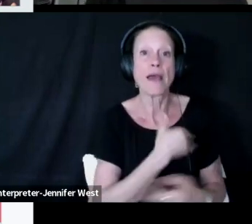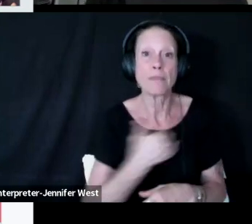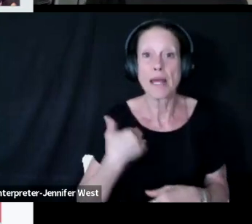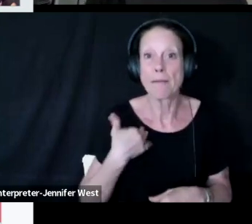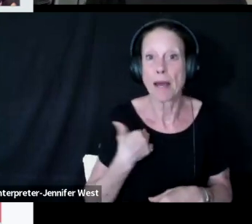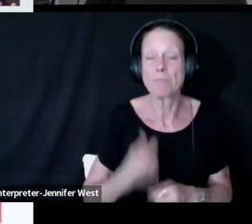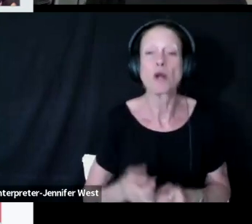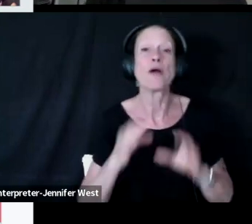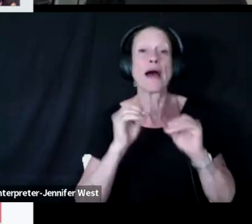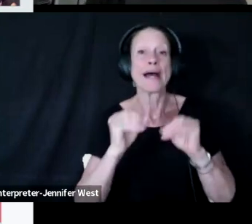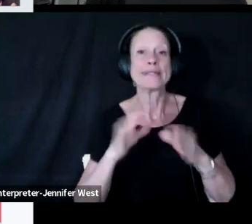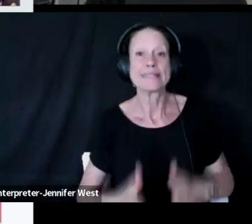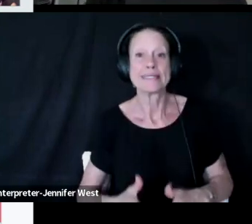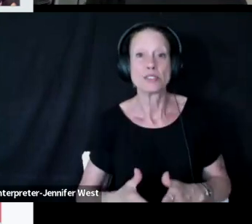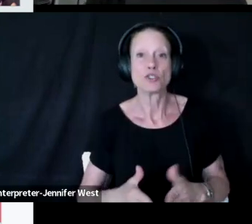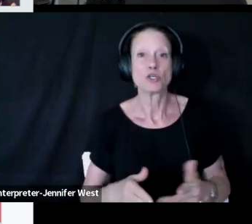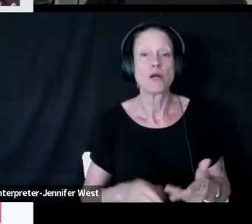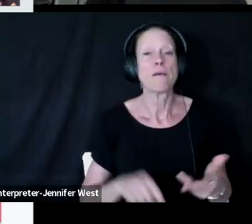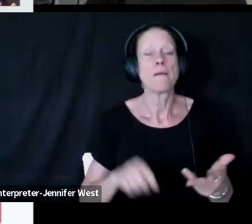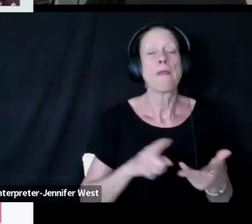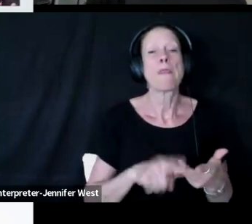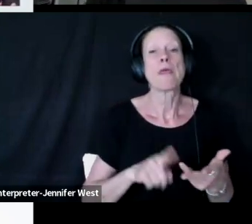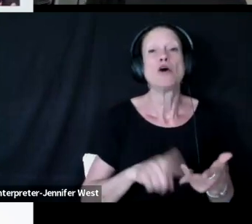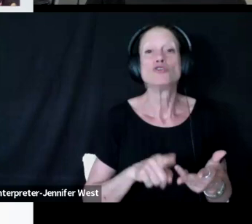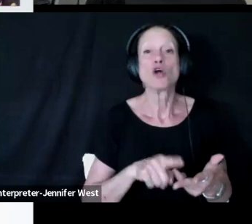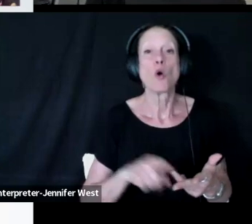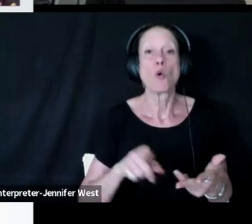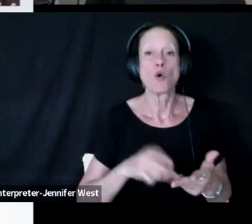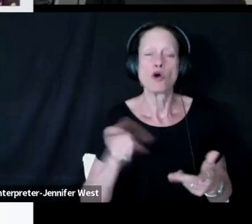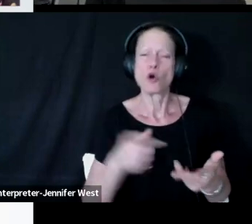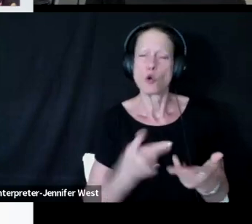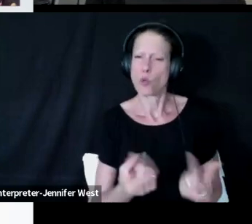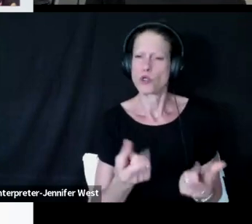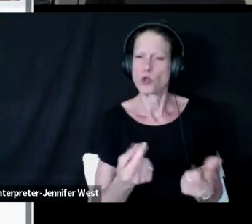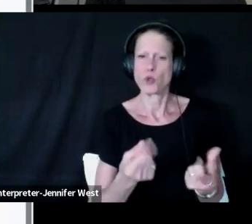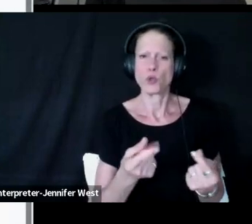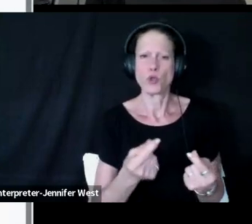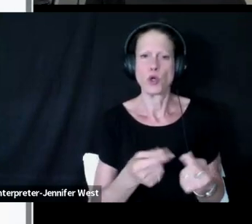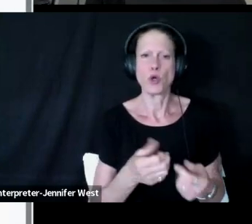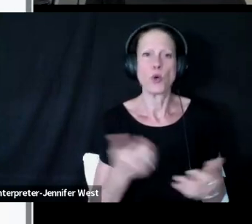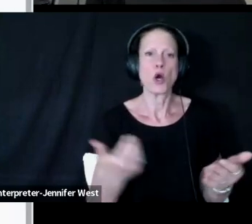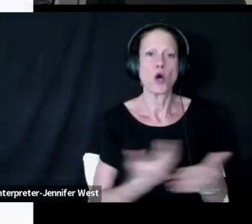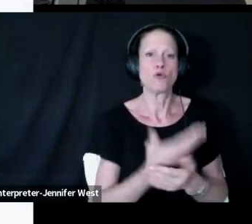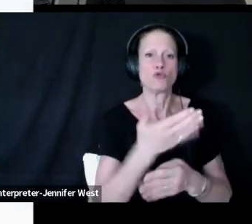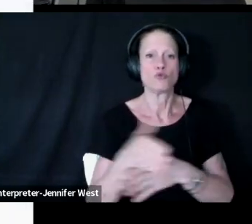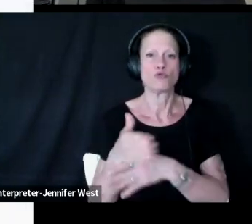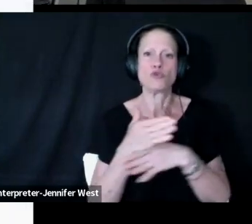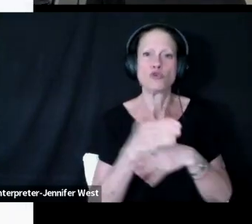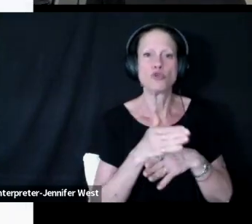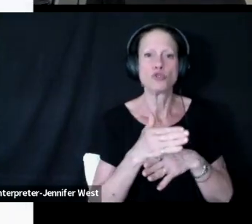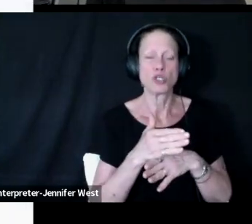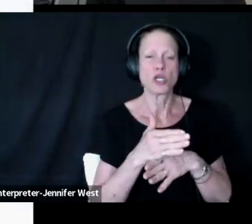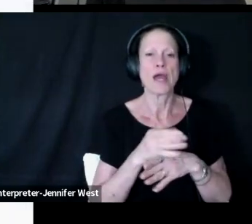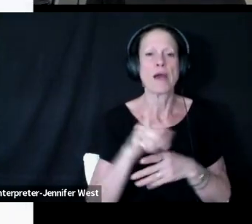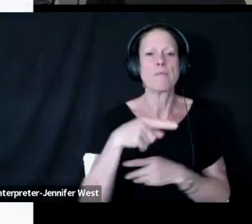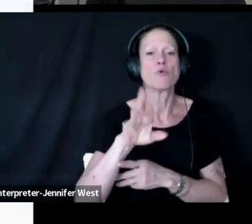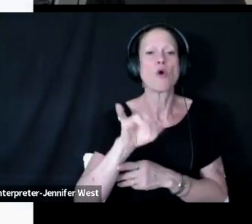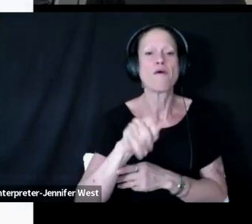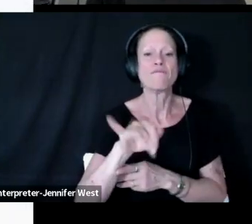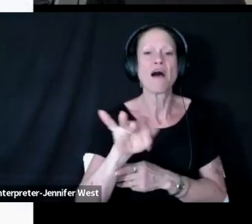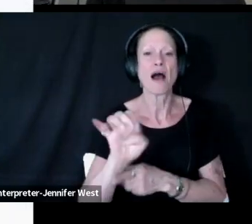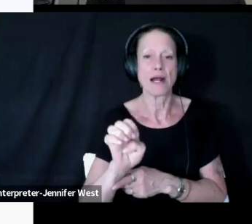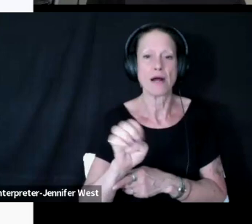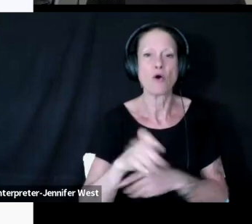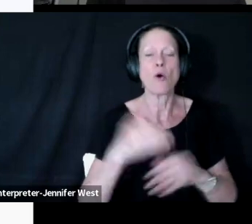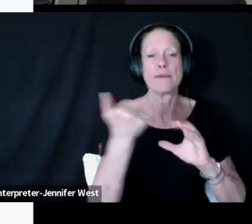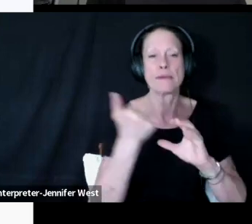teacher. What you're going to do here is you'd go into new share profile. You'll put their information in here, email, their